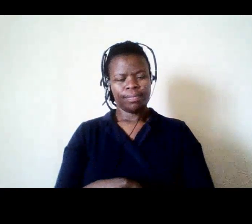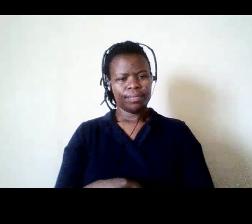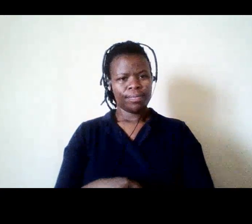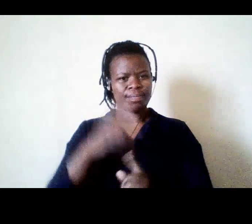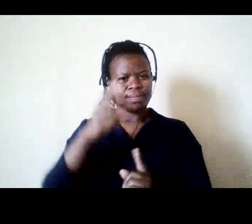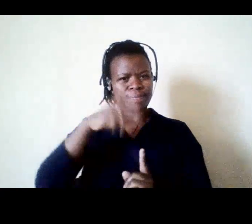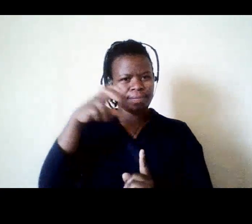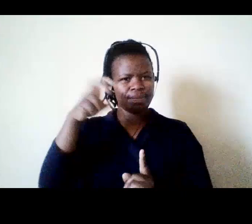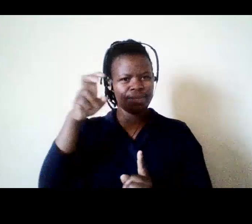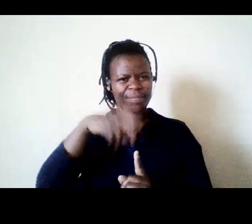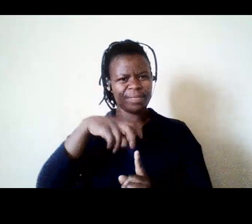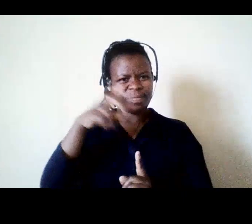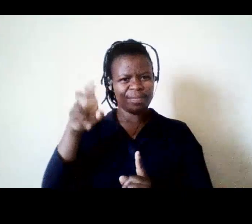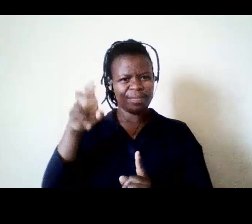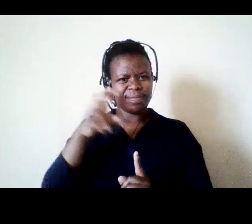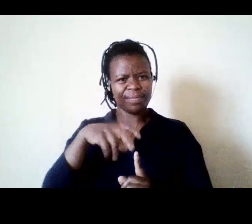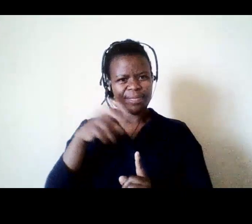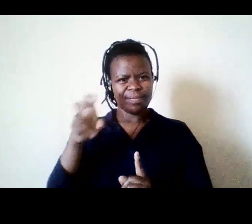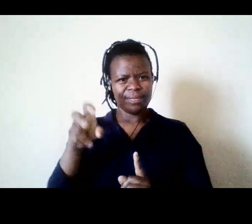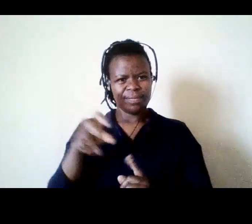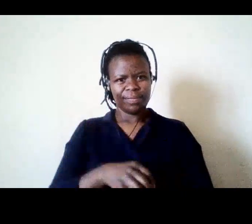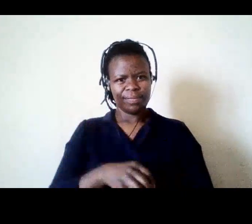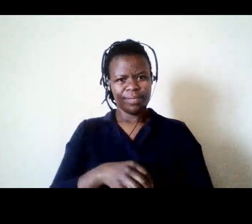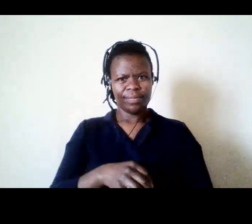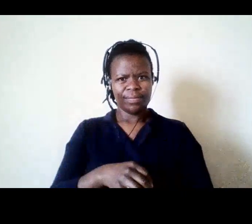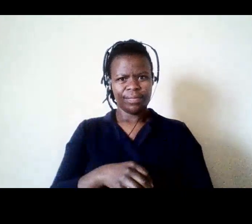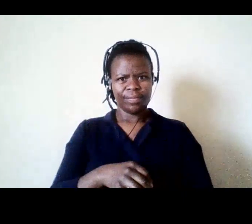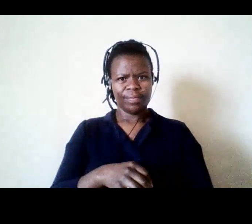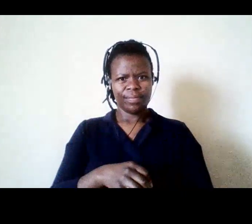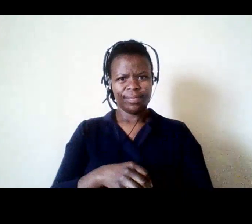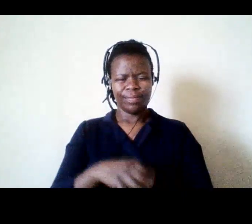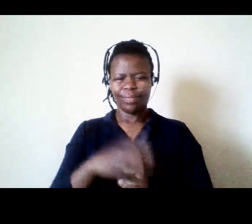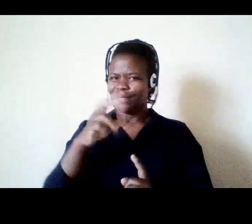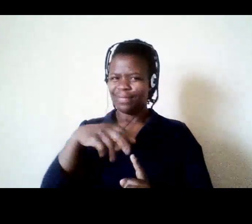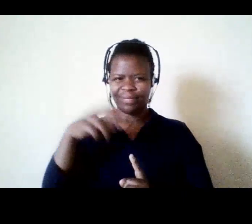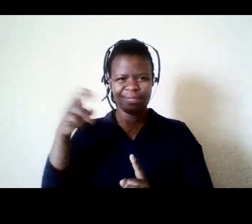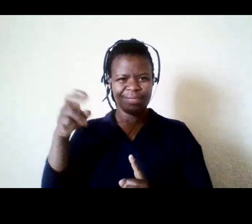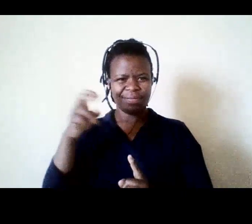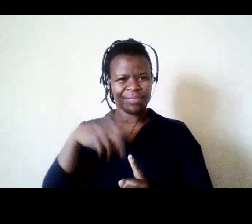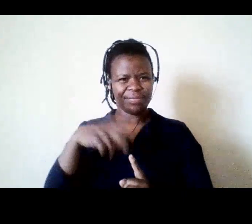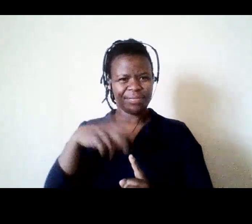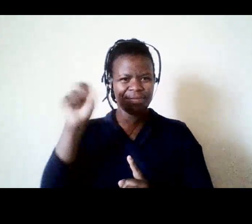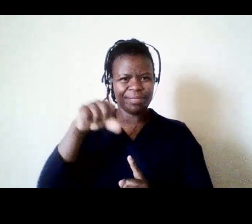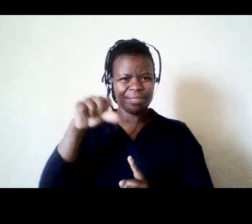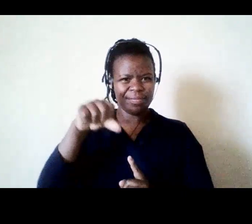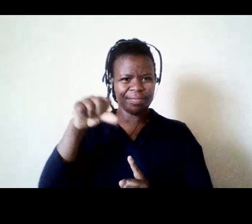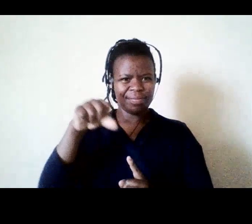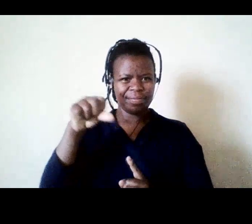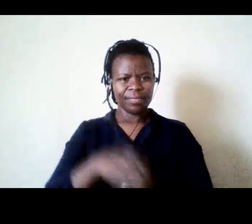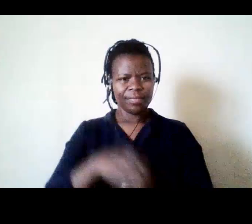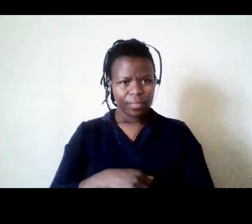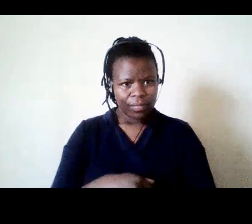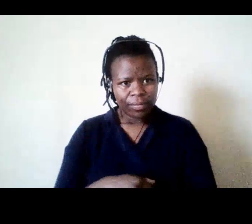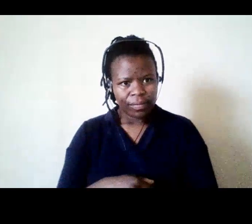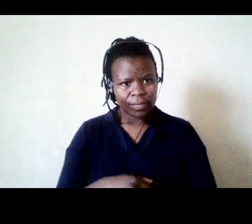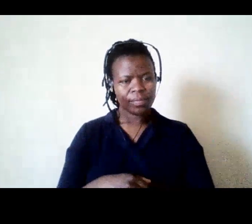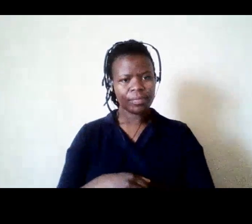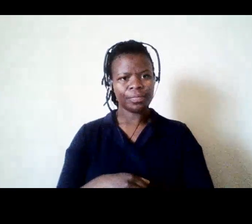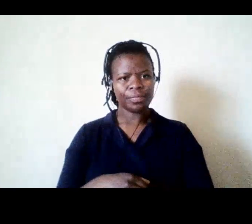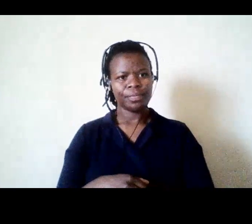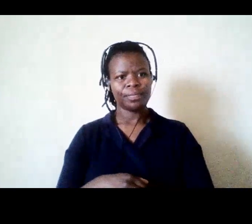is everywhere, and we need to continue with our awareness no matter where we at. And sometimes it's not going to be received